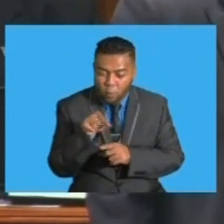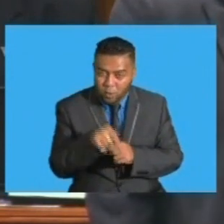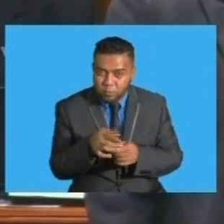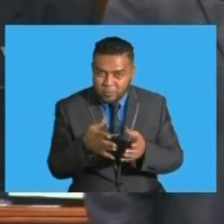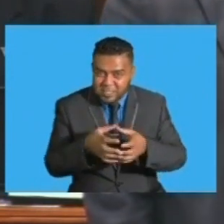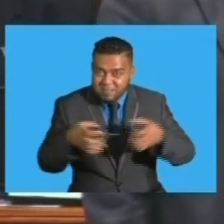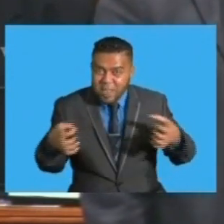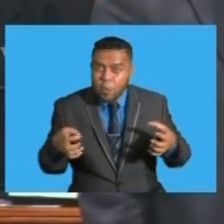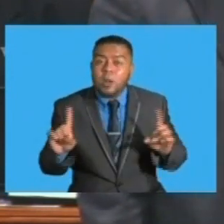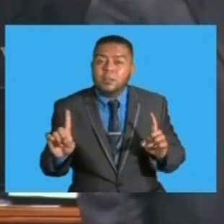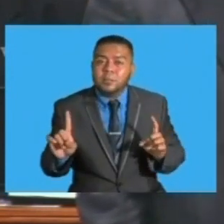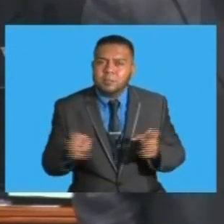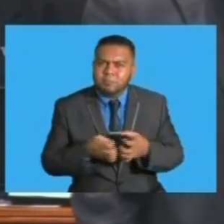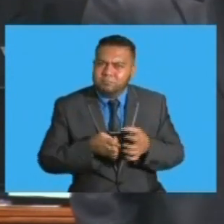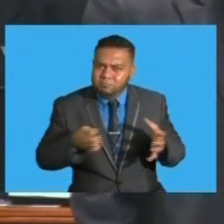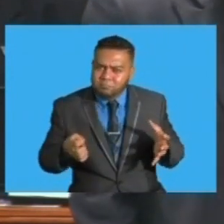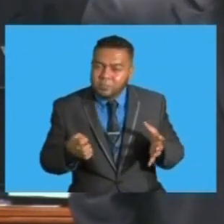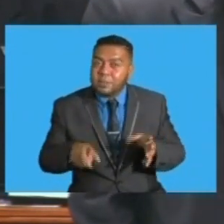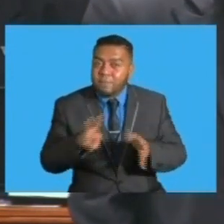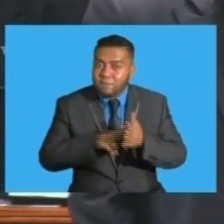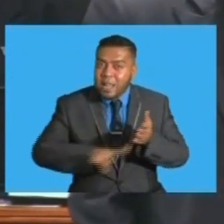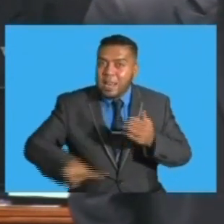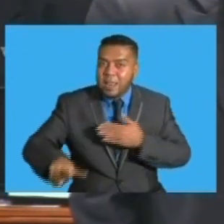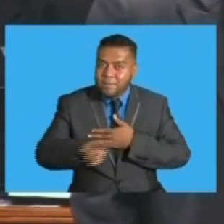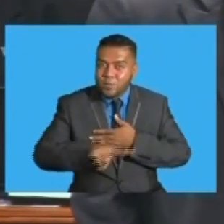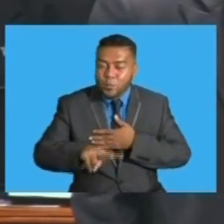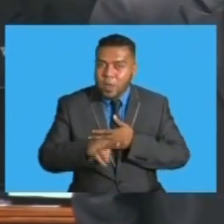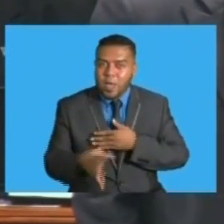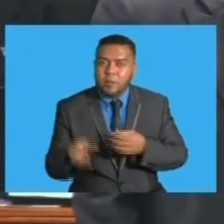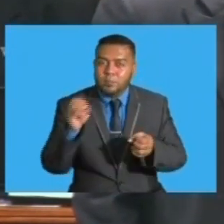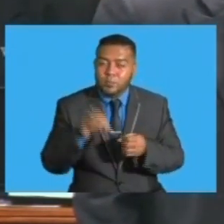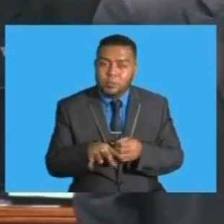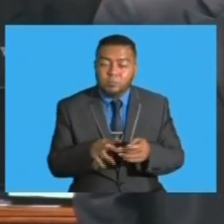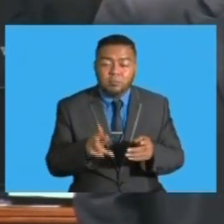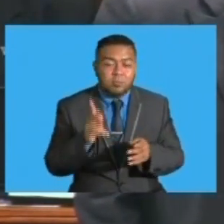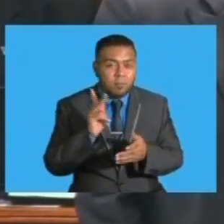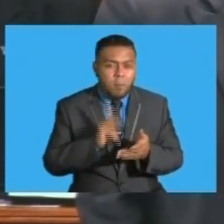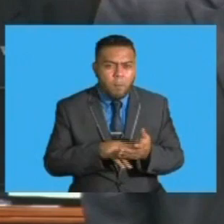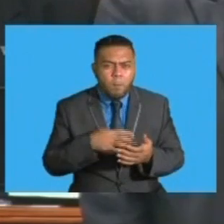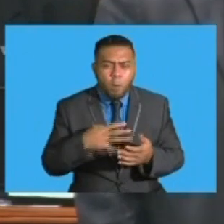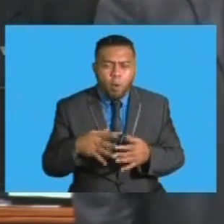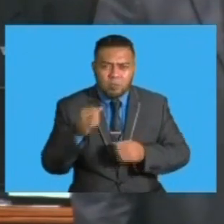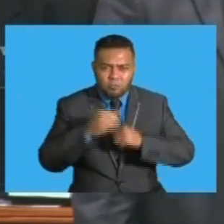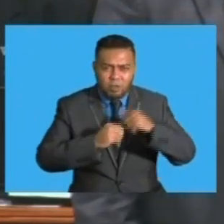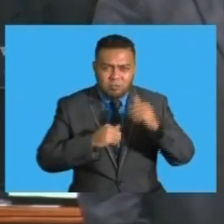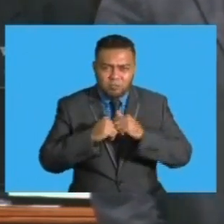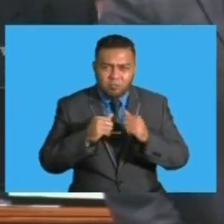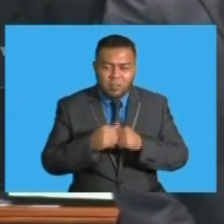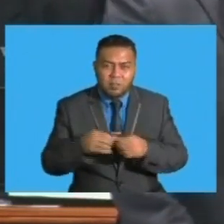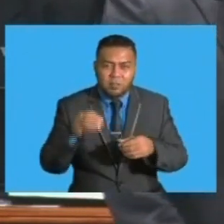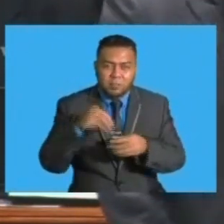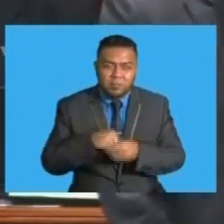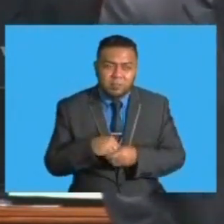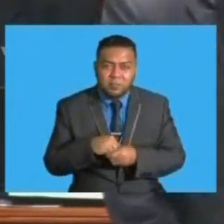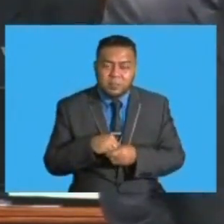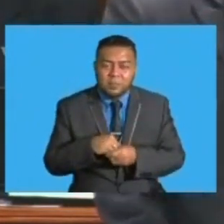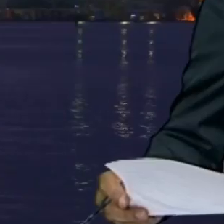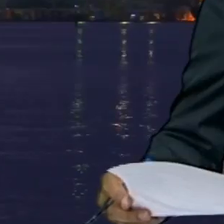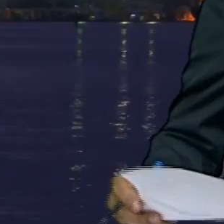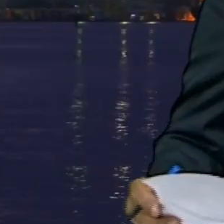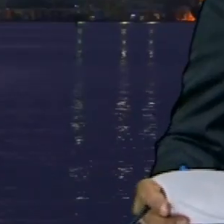the program at Valilevu and put into place a more structured intake and output